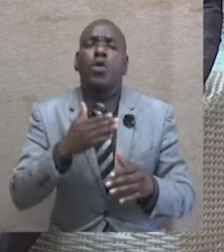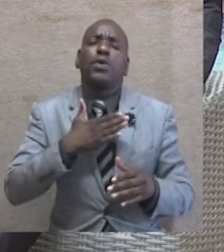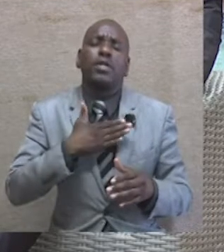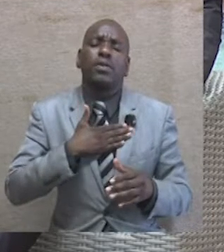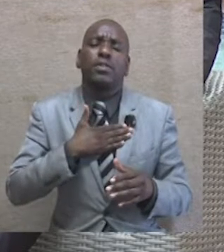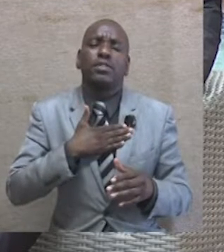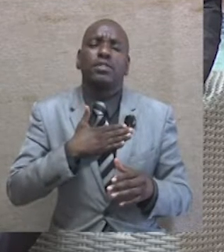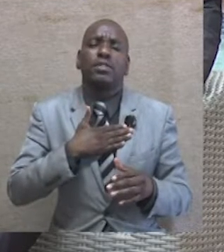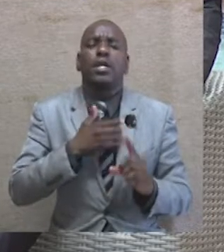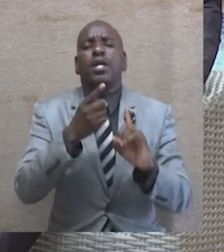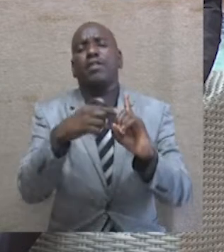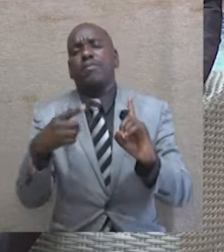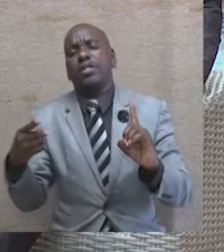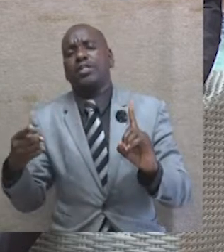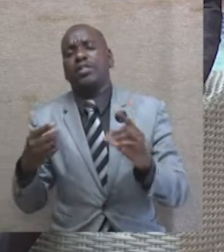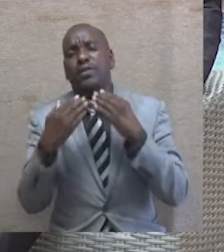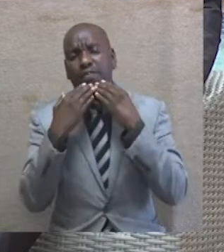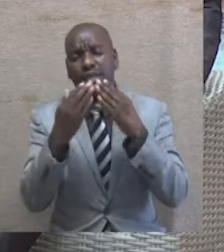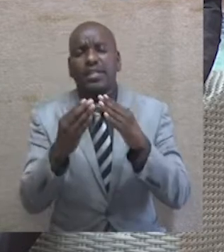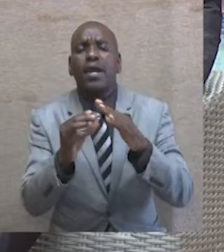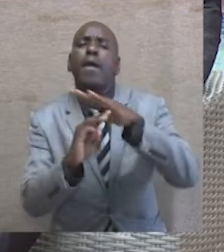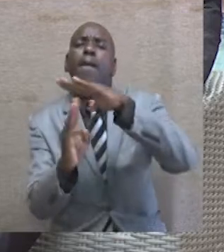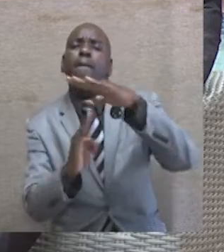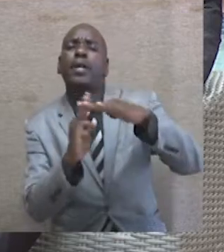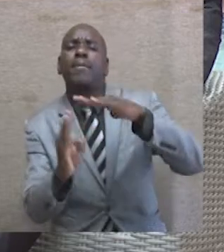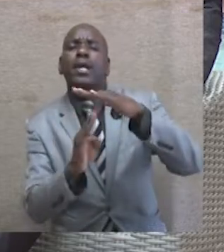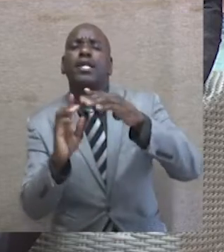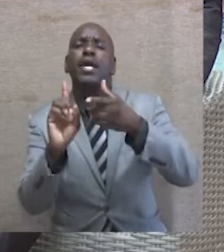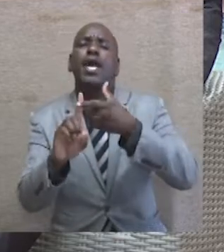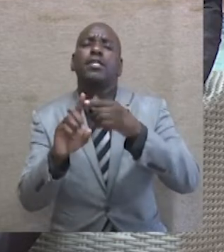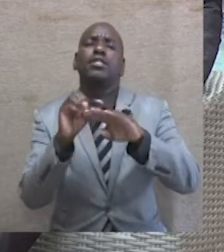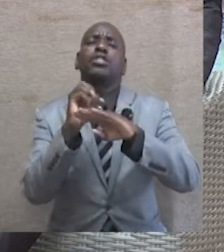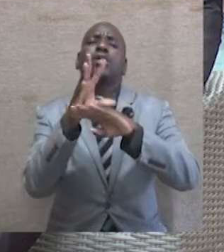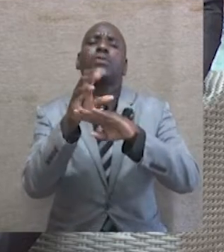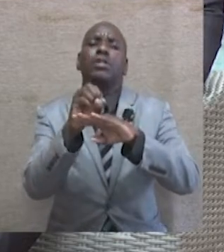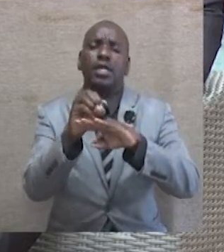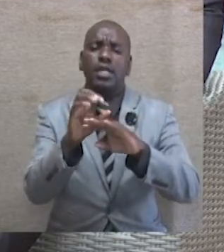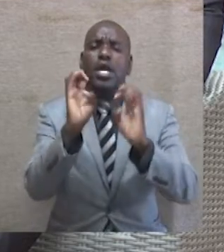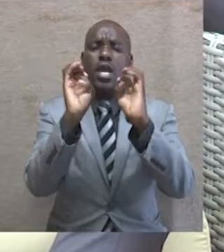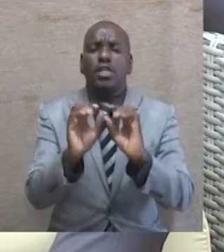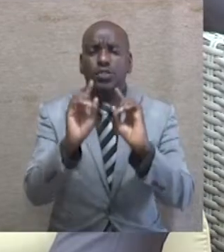Yes, we really want to applaud the Ministry of Primary and Secondary Education.